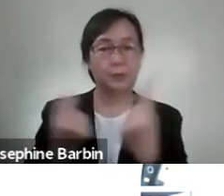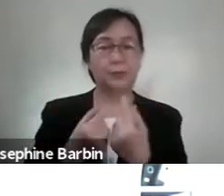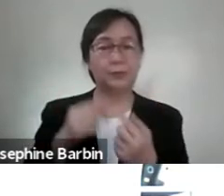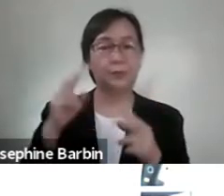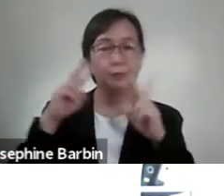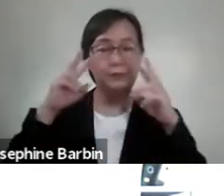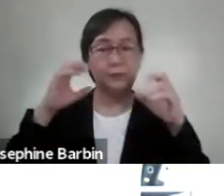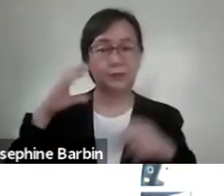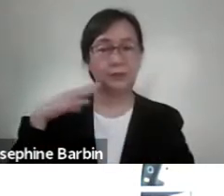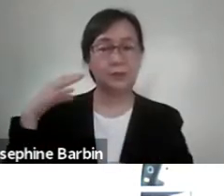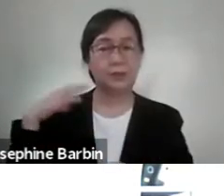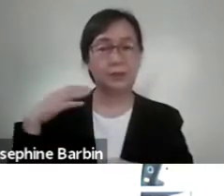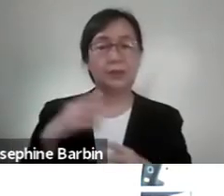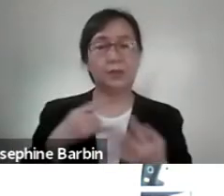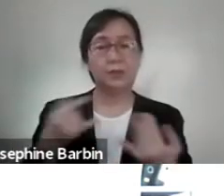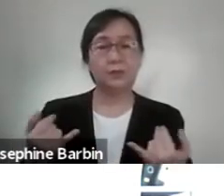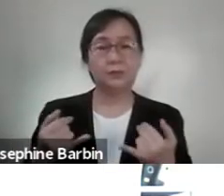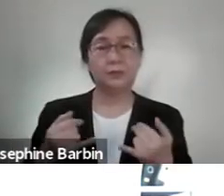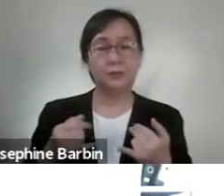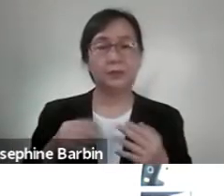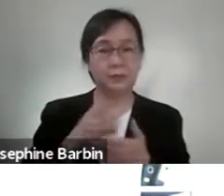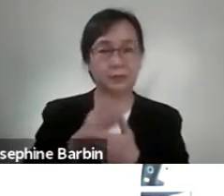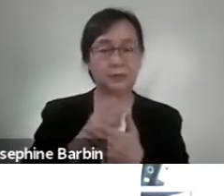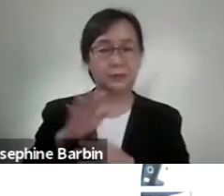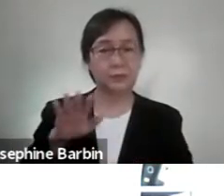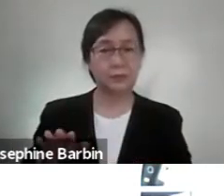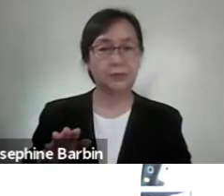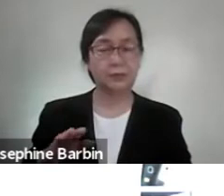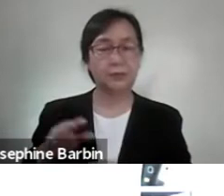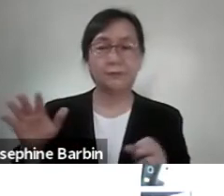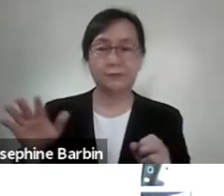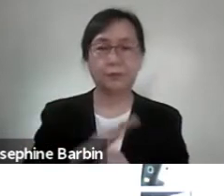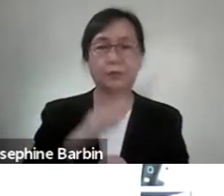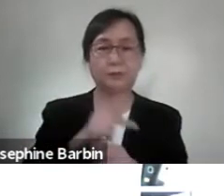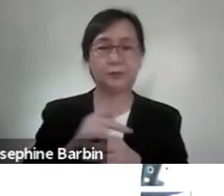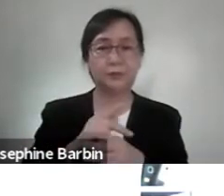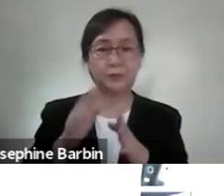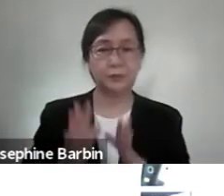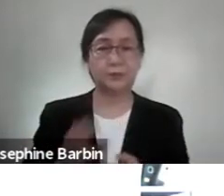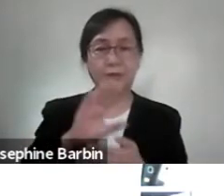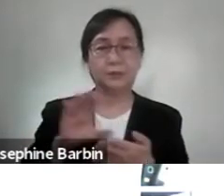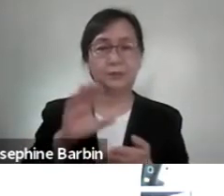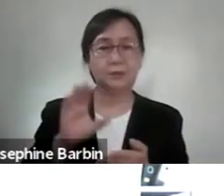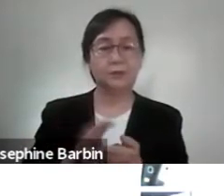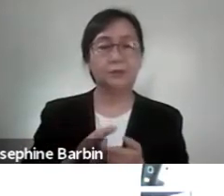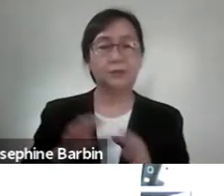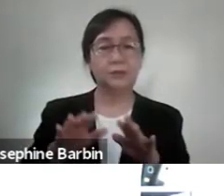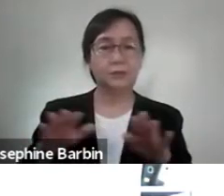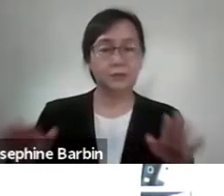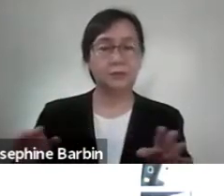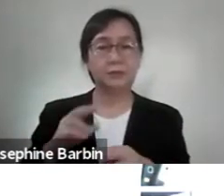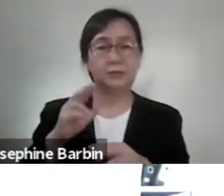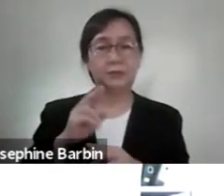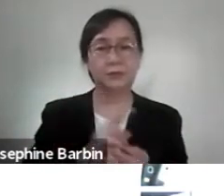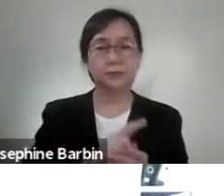UN Committee on the Rights of the Child and a full professor at the Center for Children's Rights Studies of the University